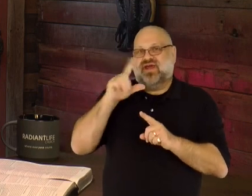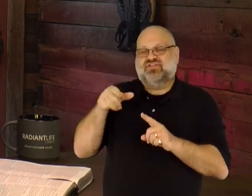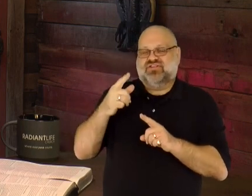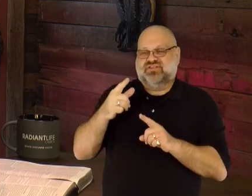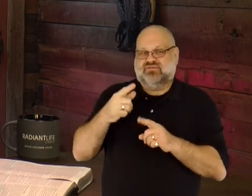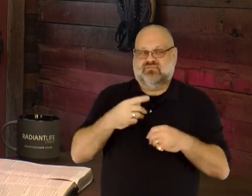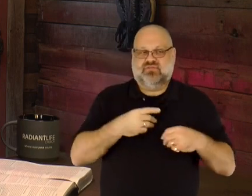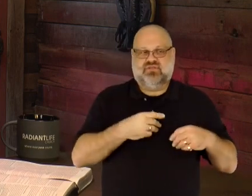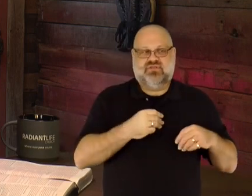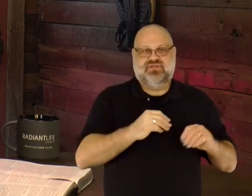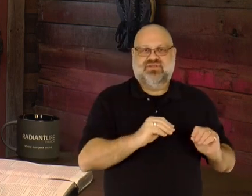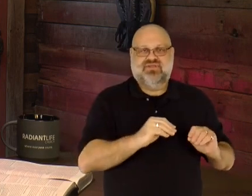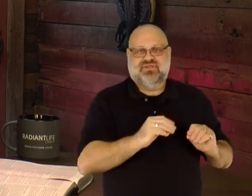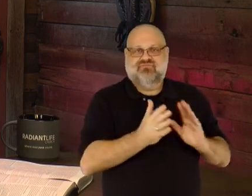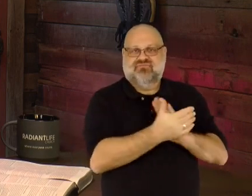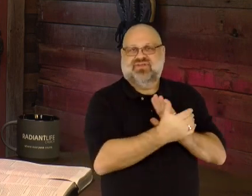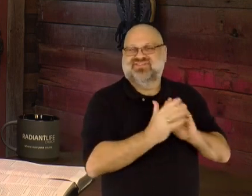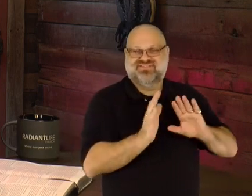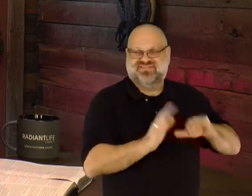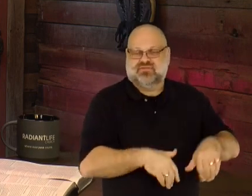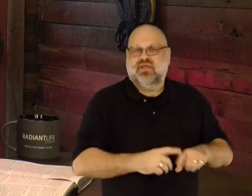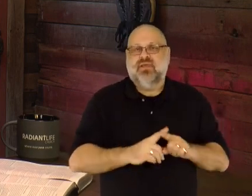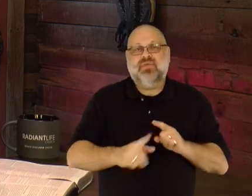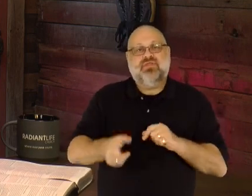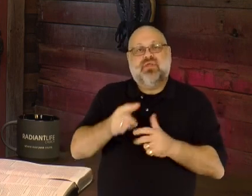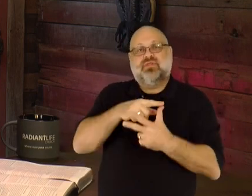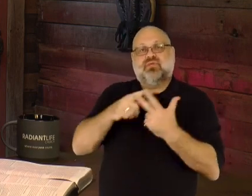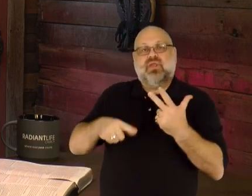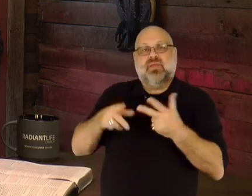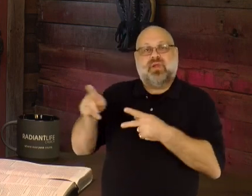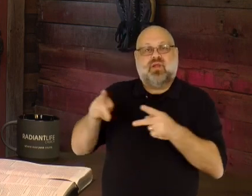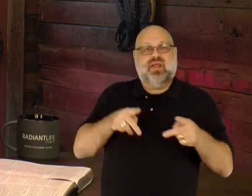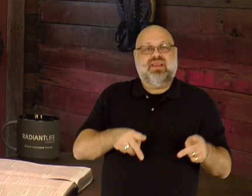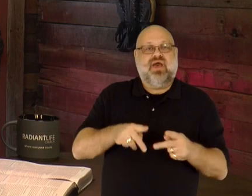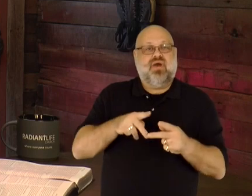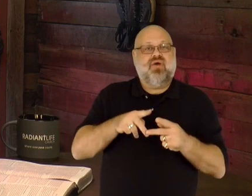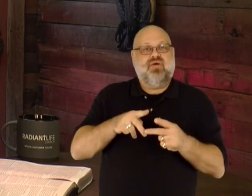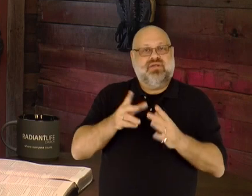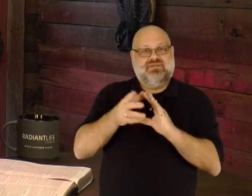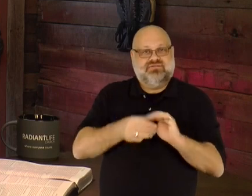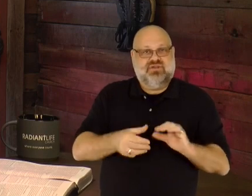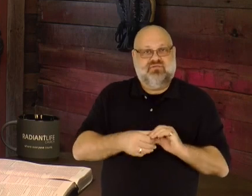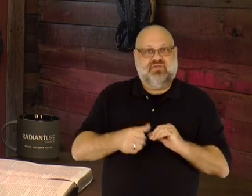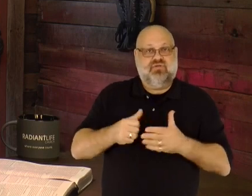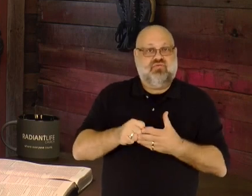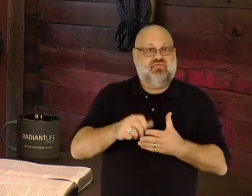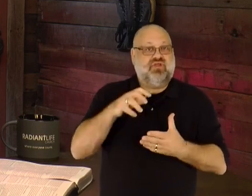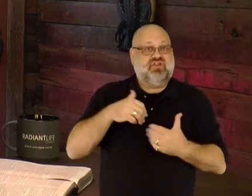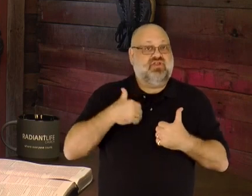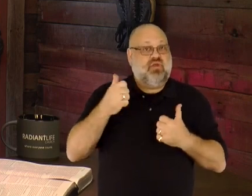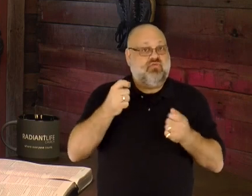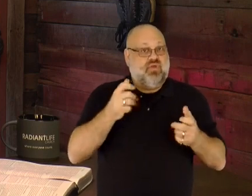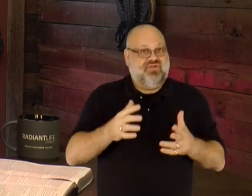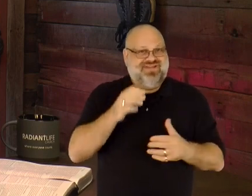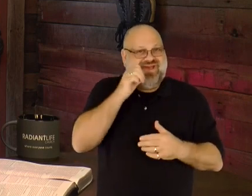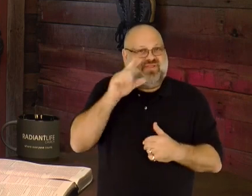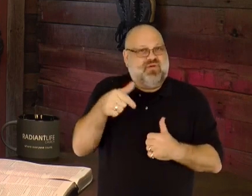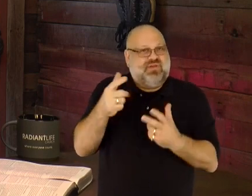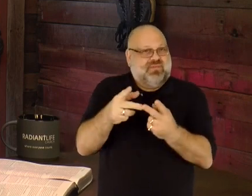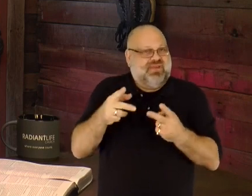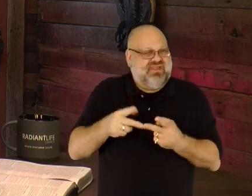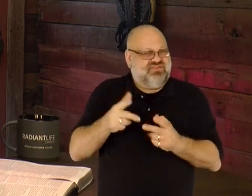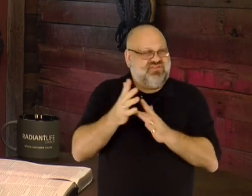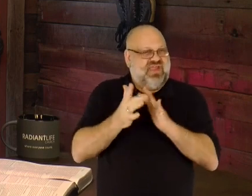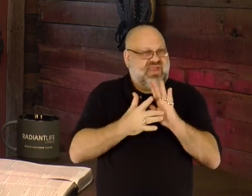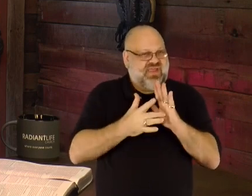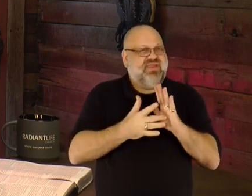sellouts. Now, the three parallel accounts of the rich young ruler aren't the only places where Jesus gave the instruction